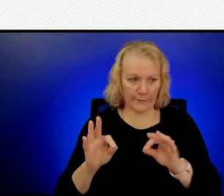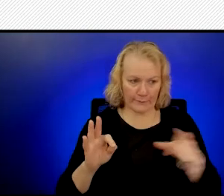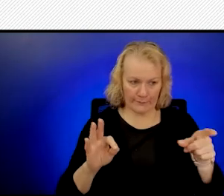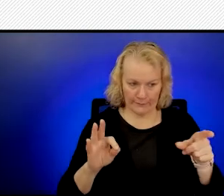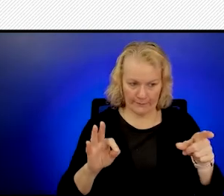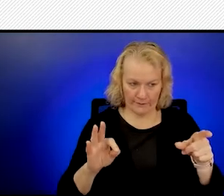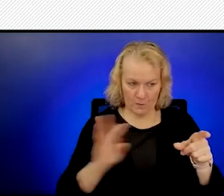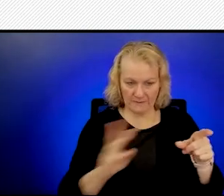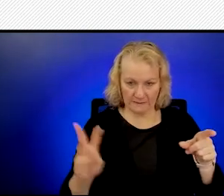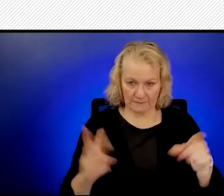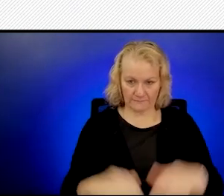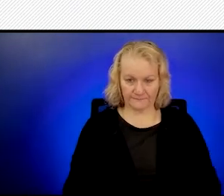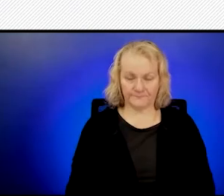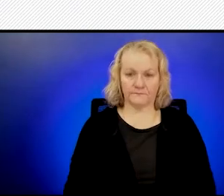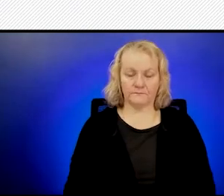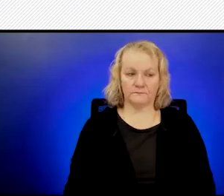vr.office.locator at